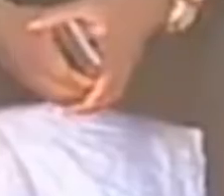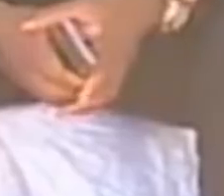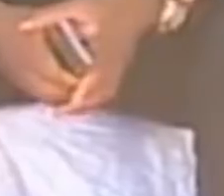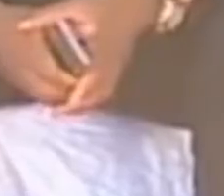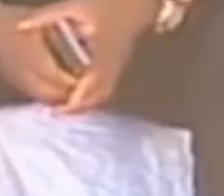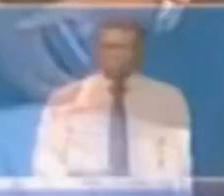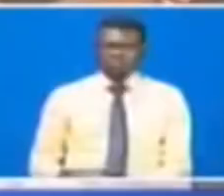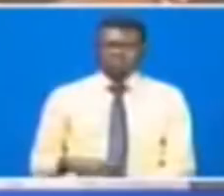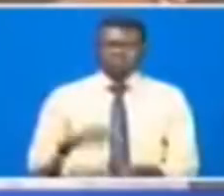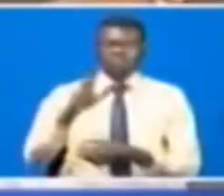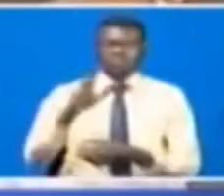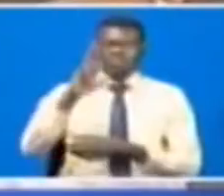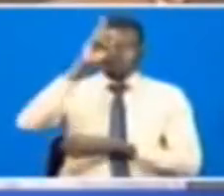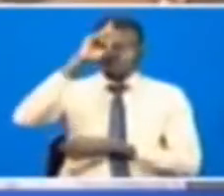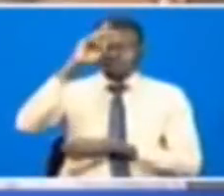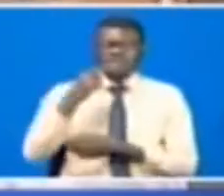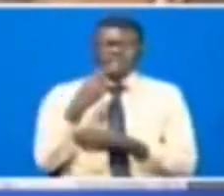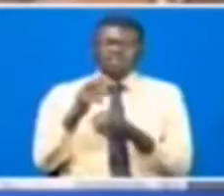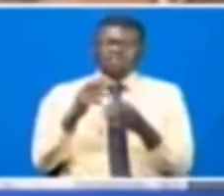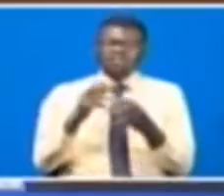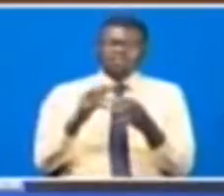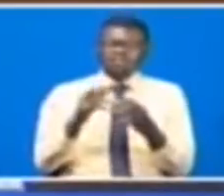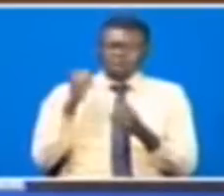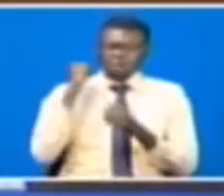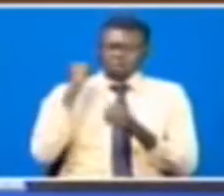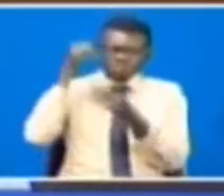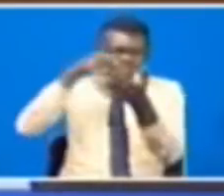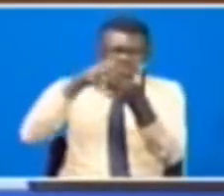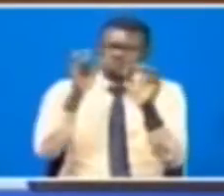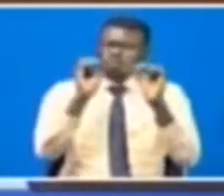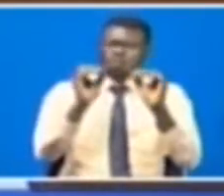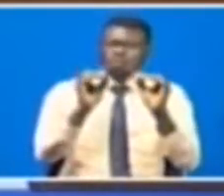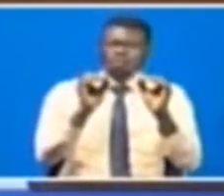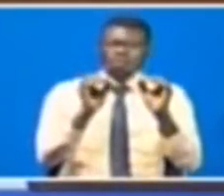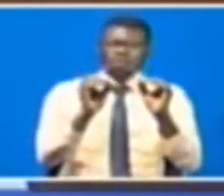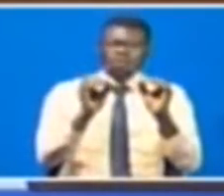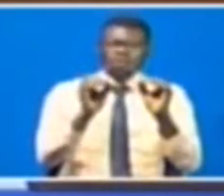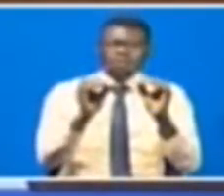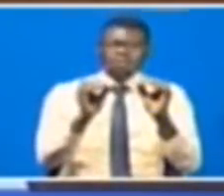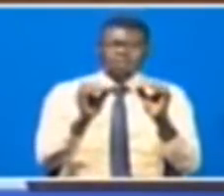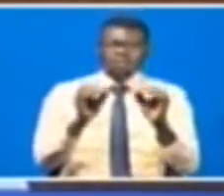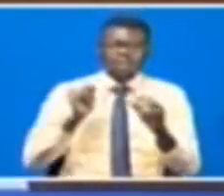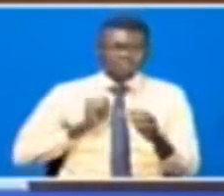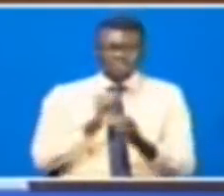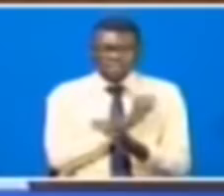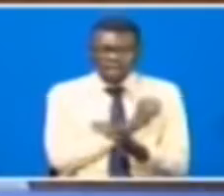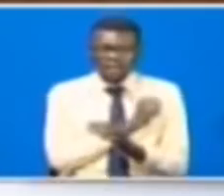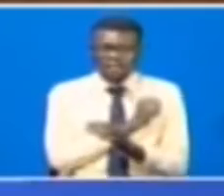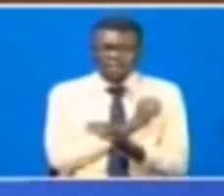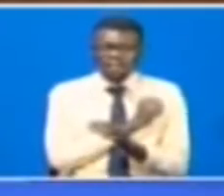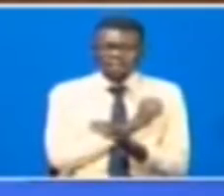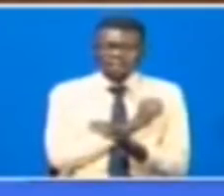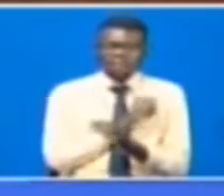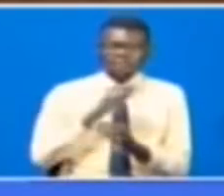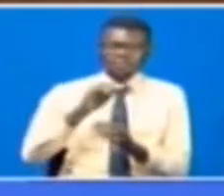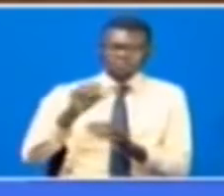of quote. The police has ruled out politics in security withdrawals. No senator, no MP is losing